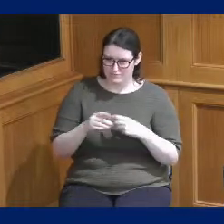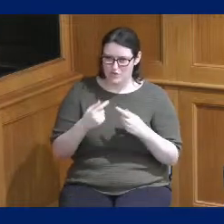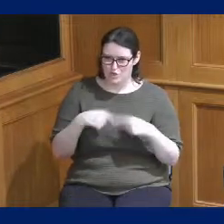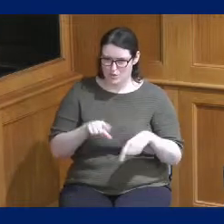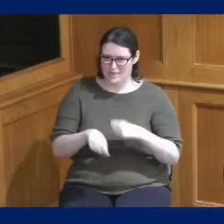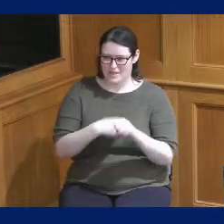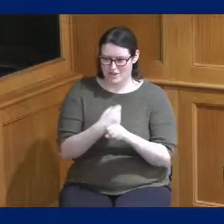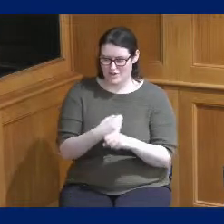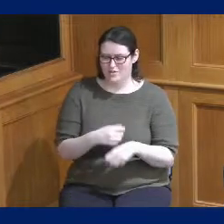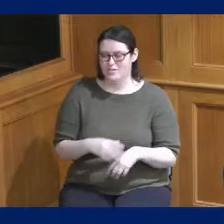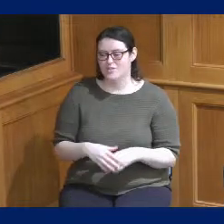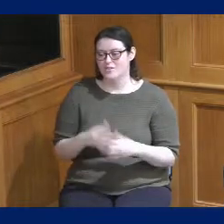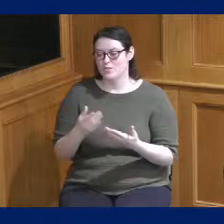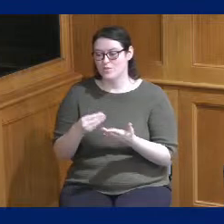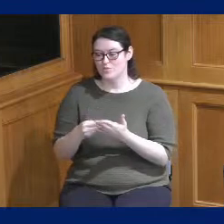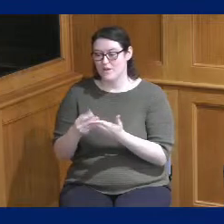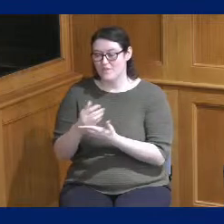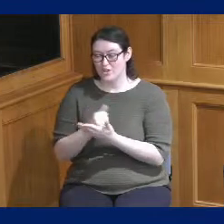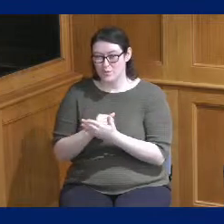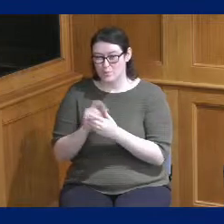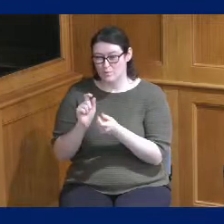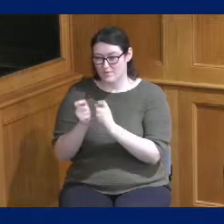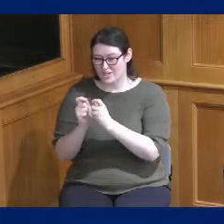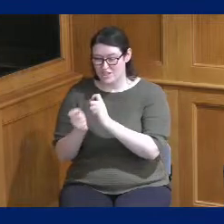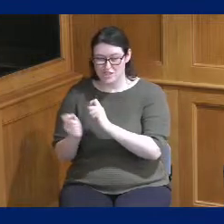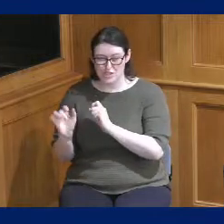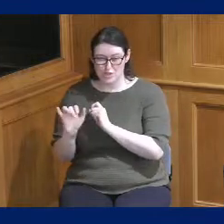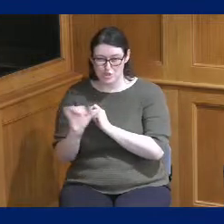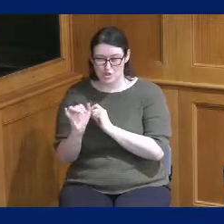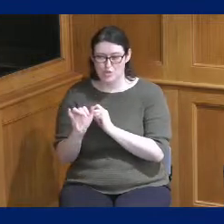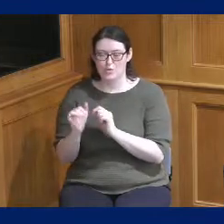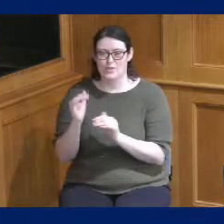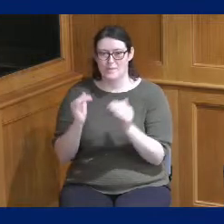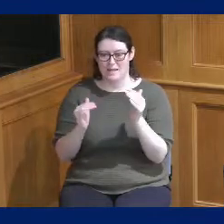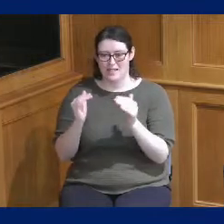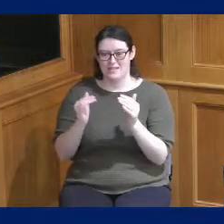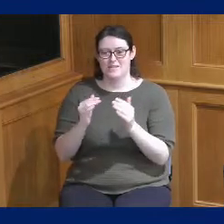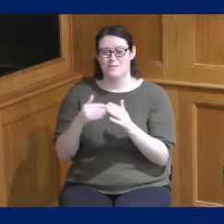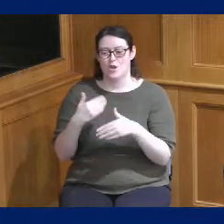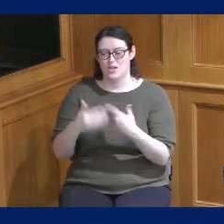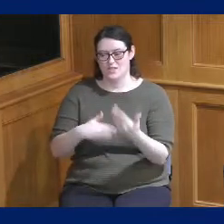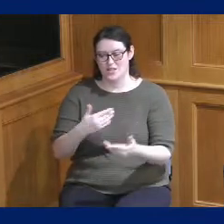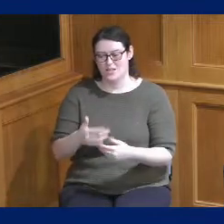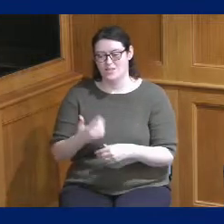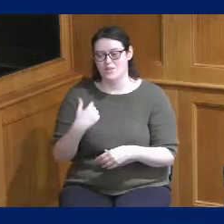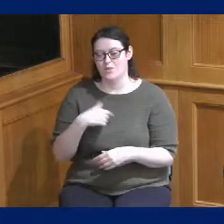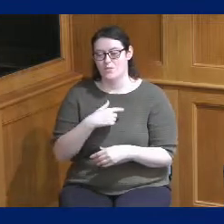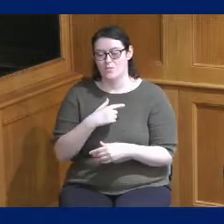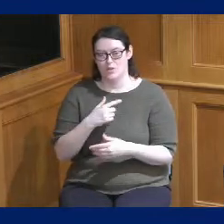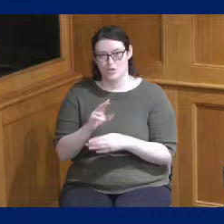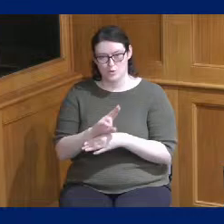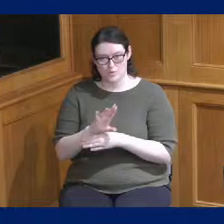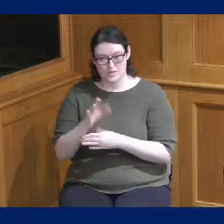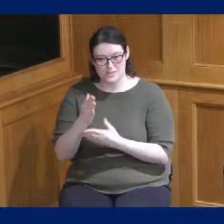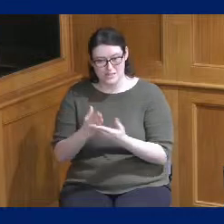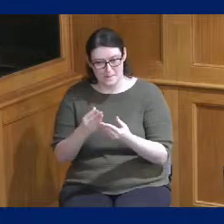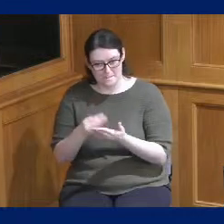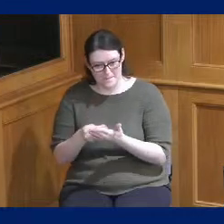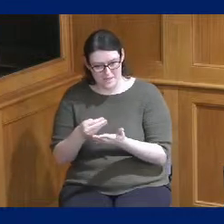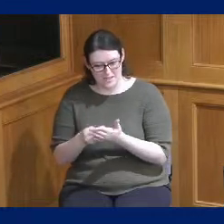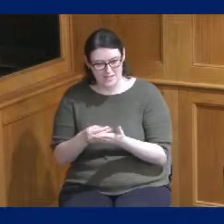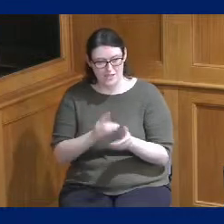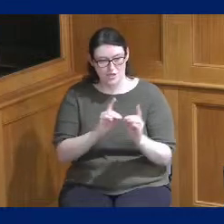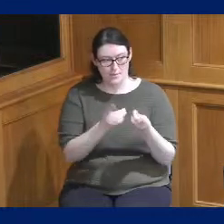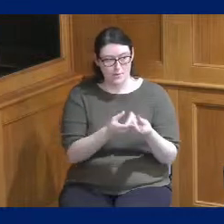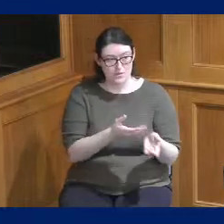some modest revenue revisions throughout the course of the balancing process. We took some dollars that departments were